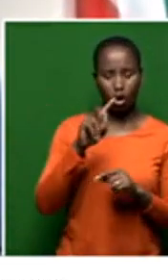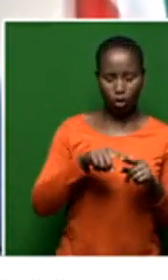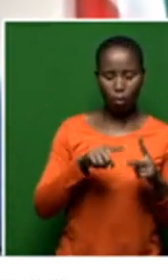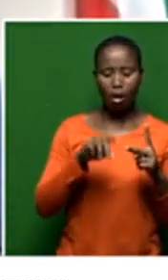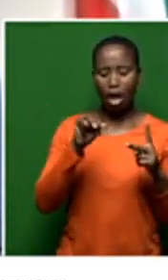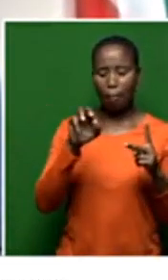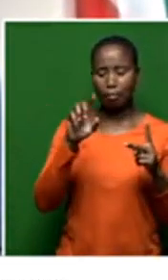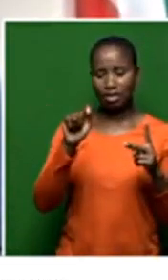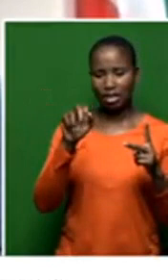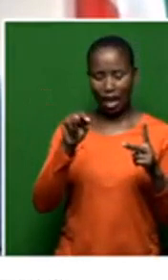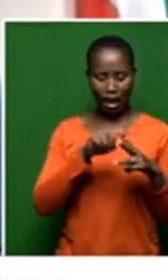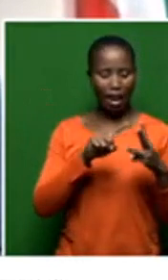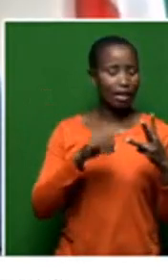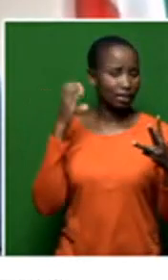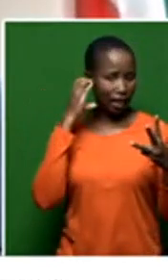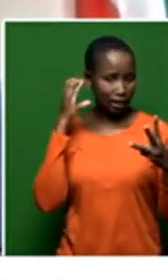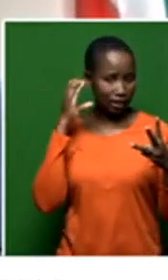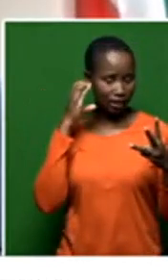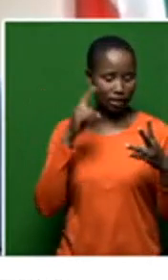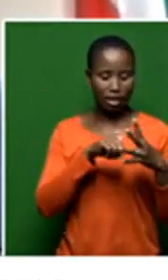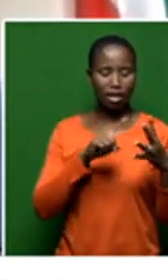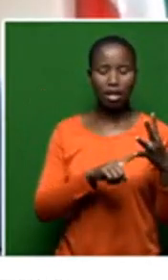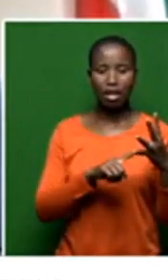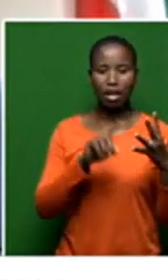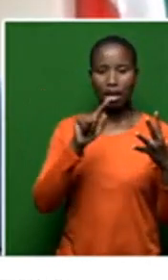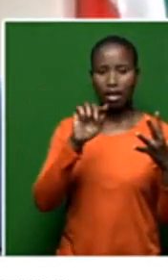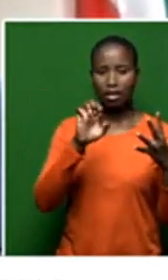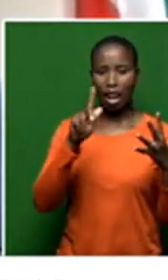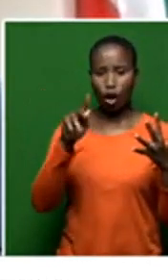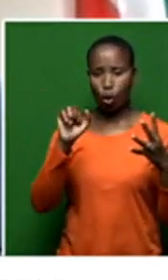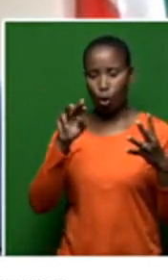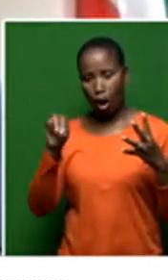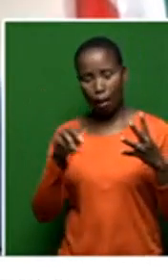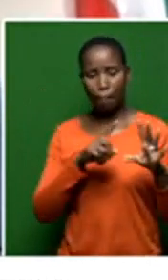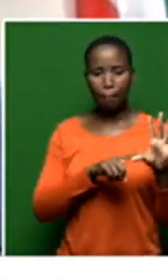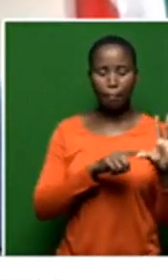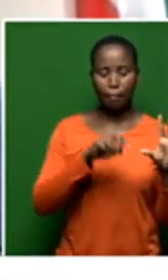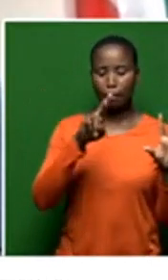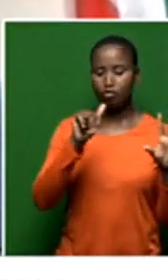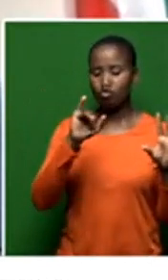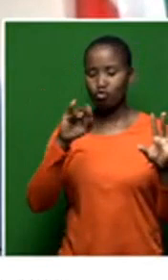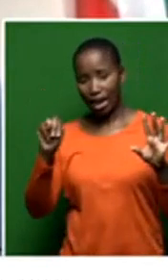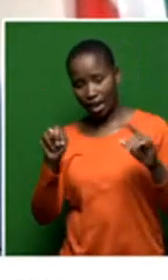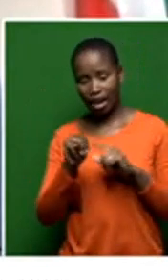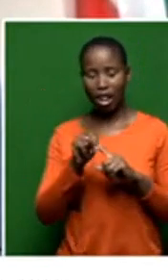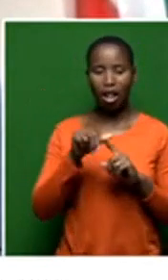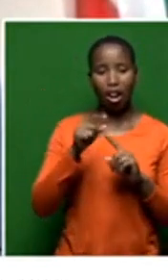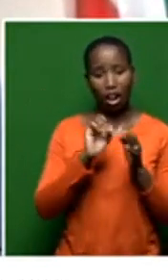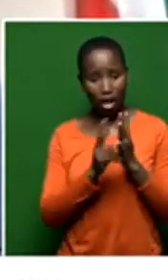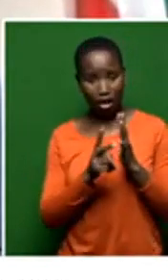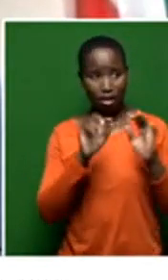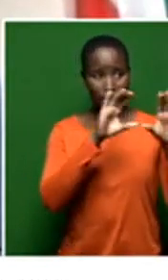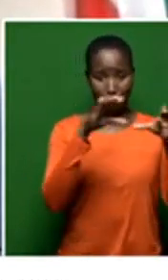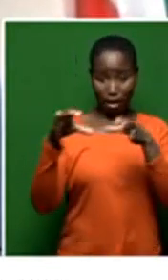MTN, Cell C, Telkom, Liquid Intelligent Technologies, as well as RAIN. It requires